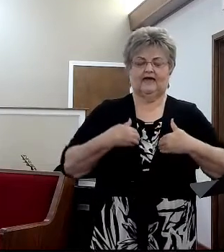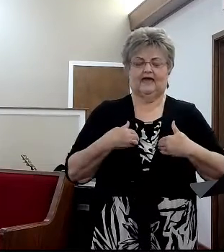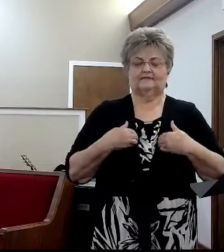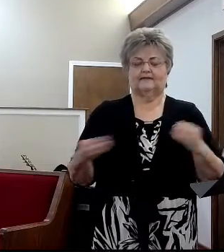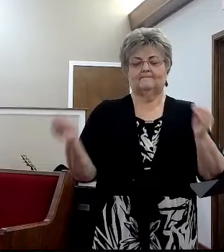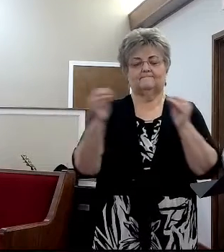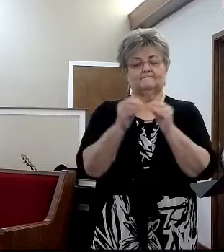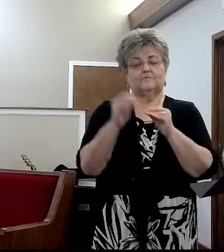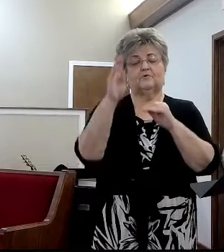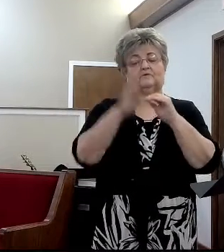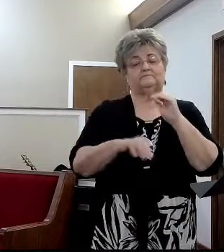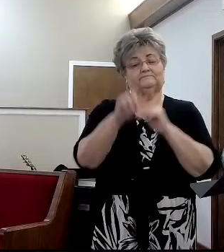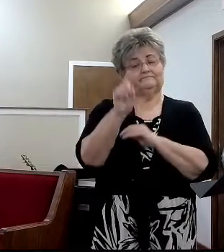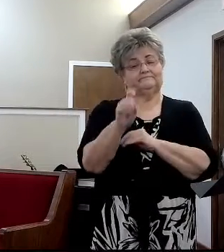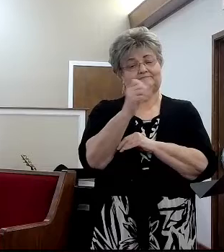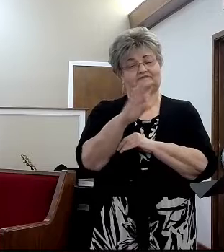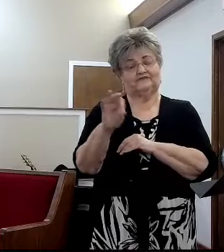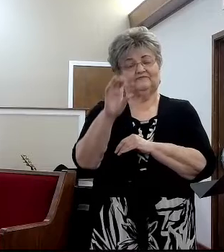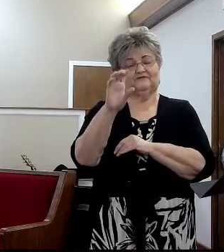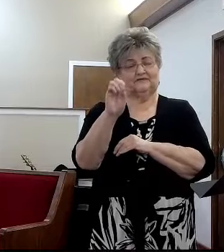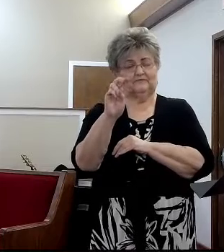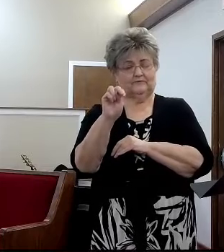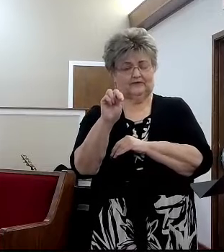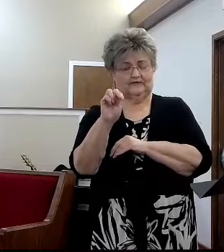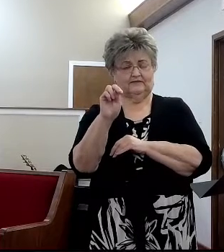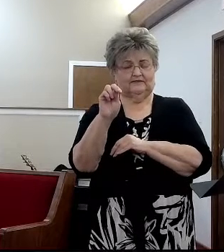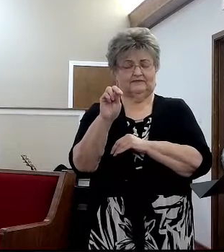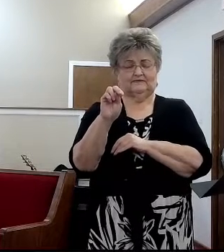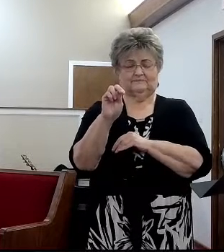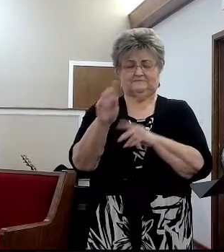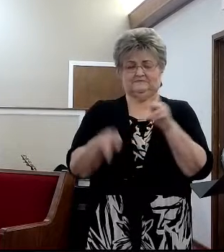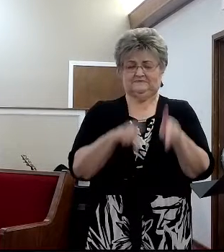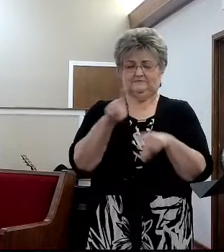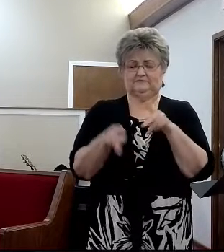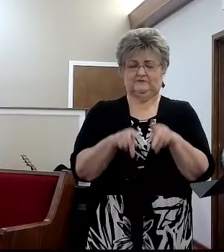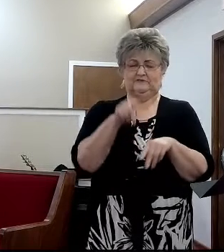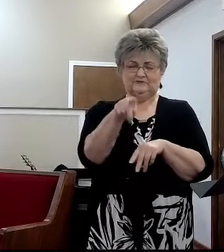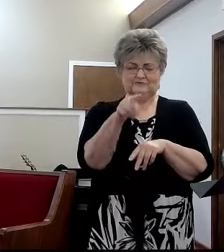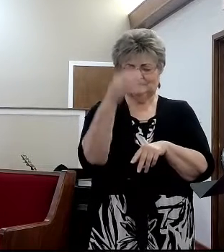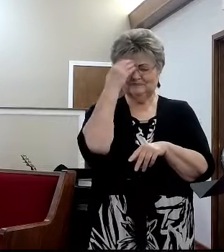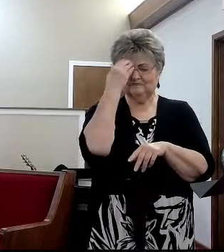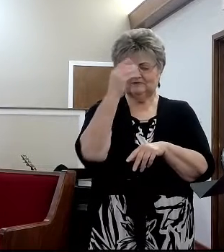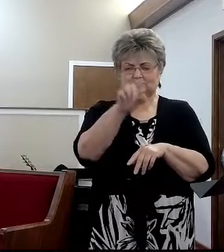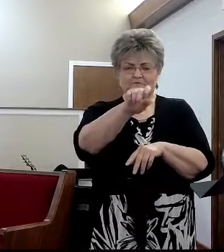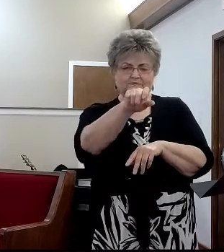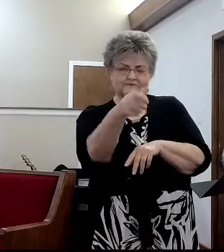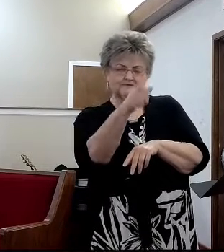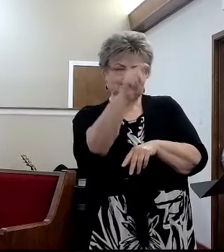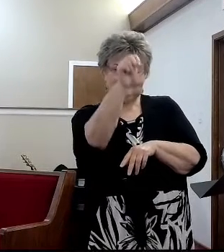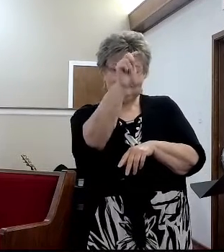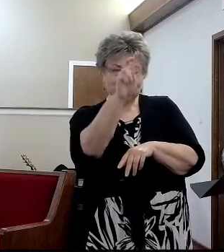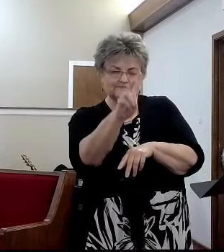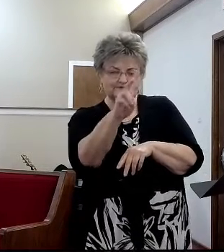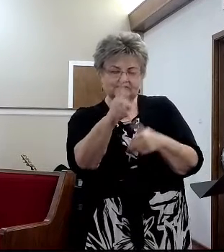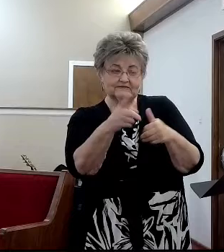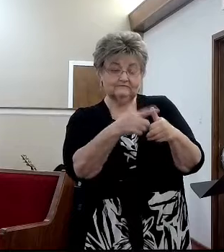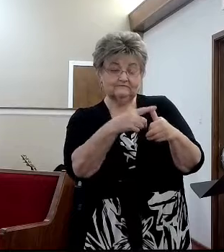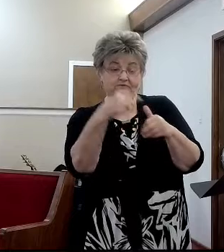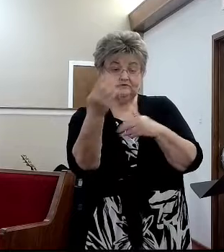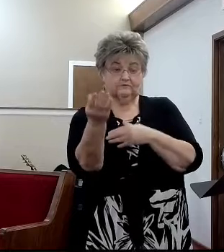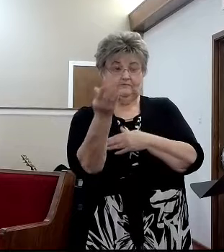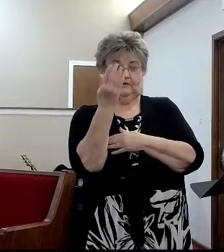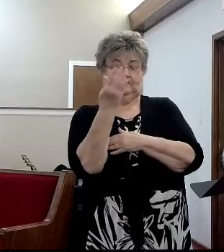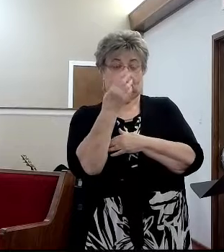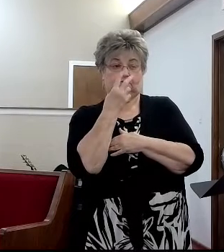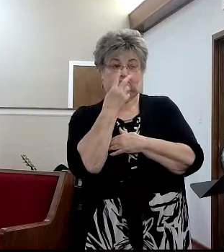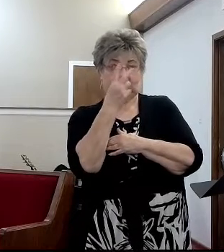and people who are trying to take advantage of others. Have you ever turned on the TV first thing in the morning, and you kind of